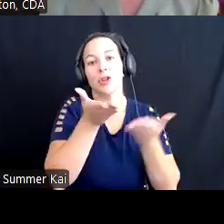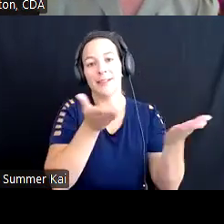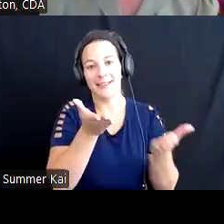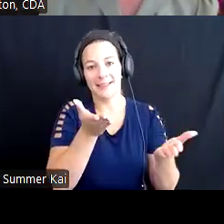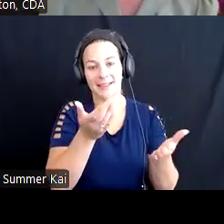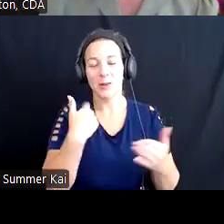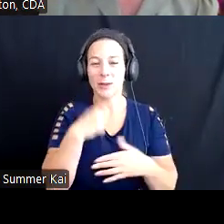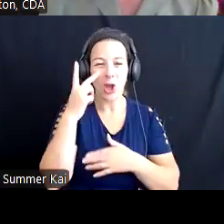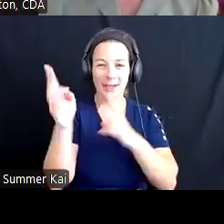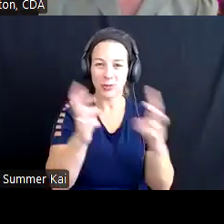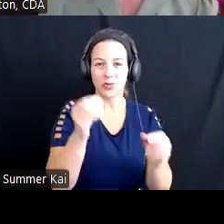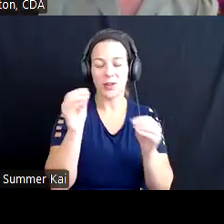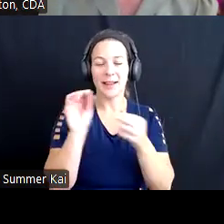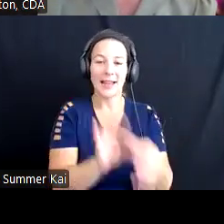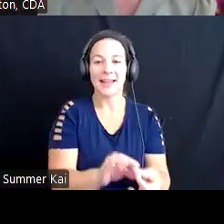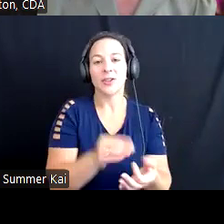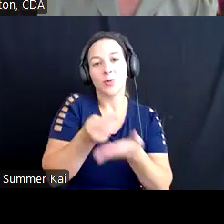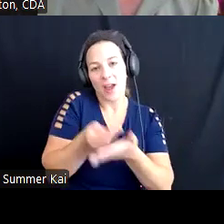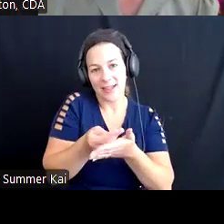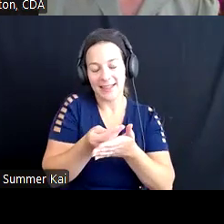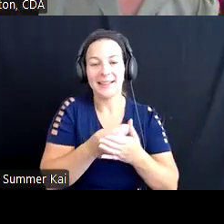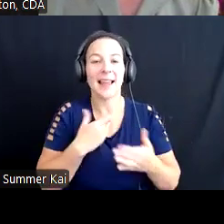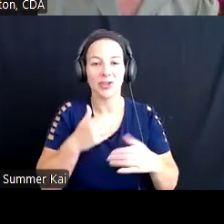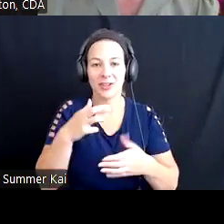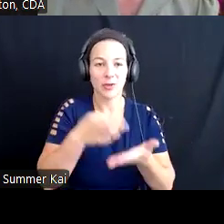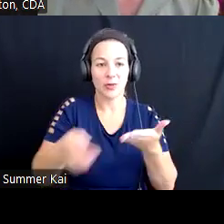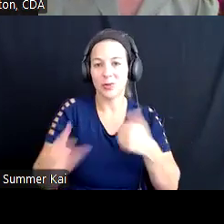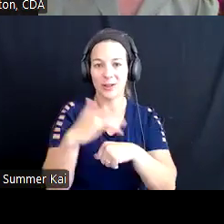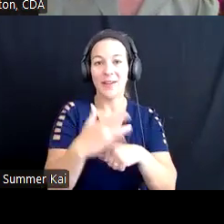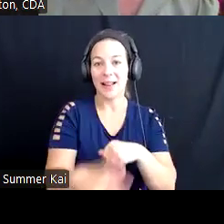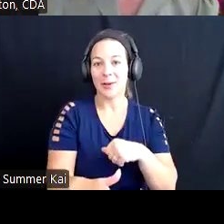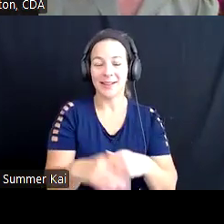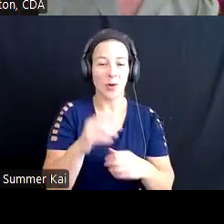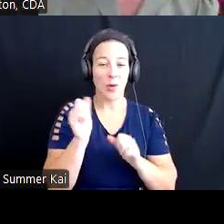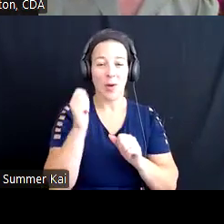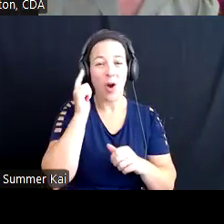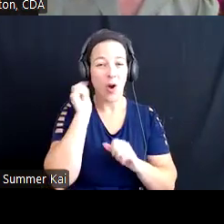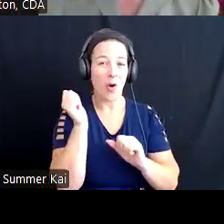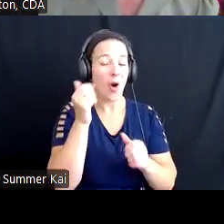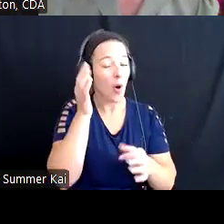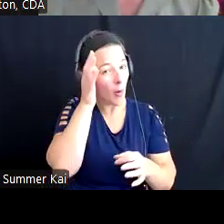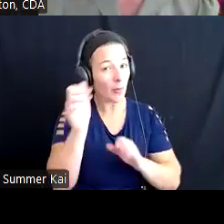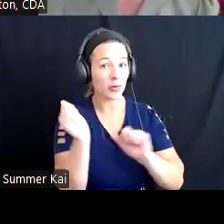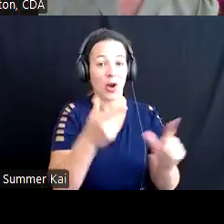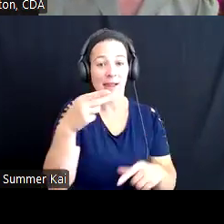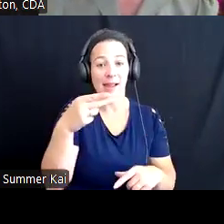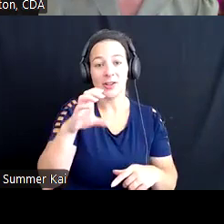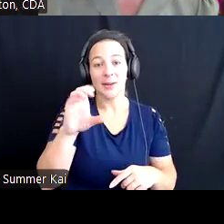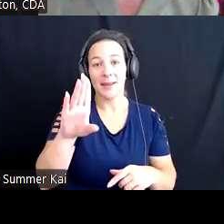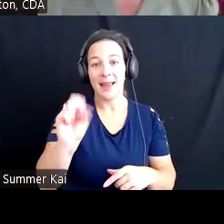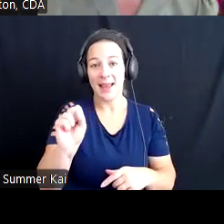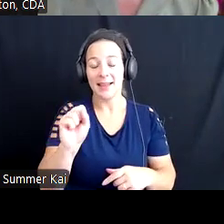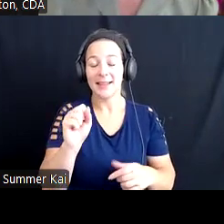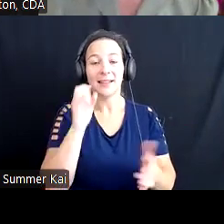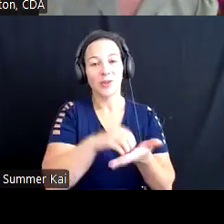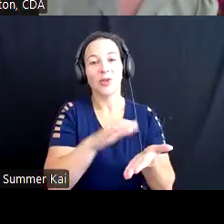around funding and just resource capacity. Nearly all HCBS providers cited limited funding as the primary driver of gaps